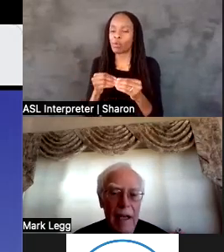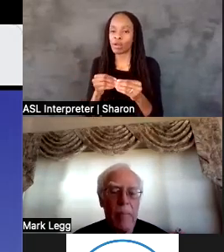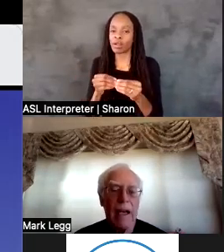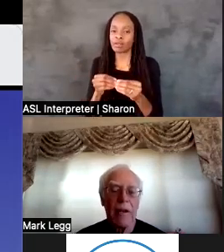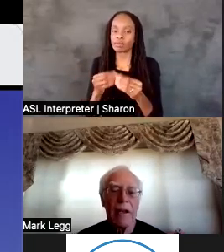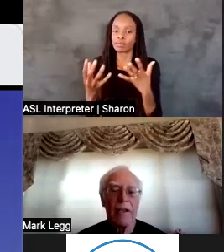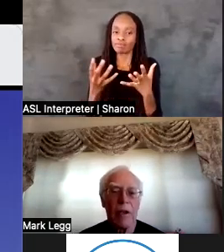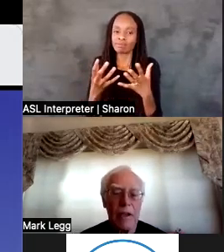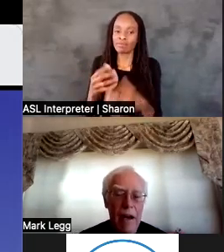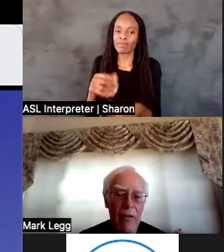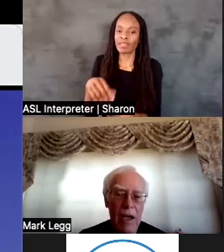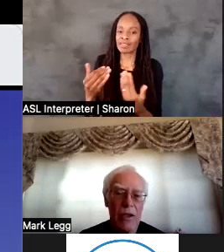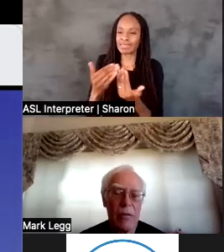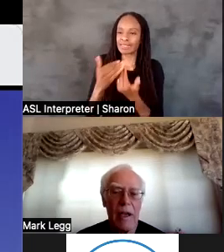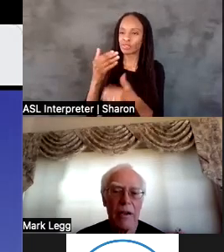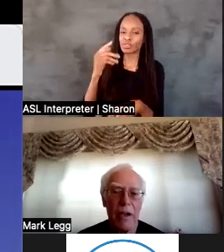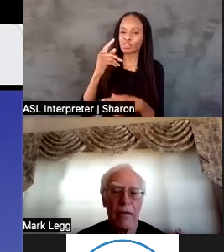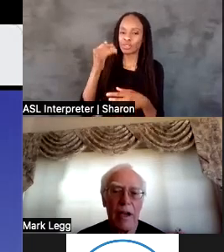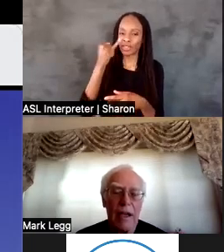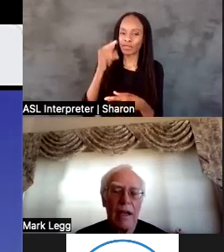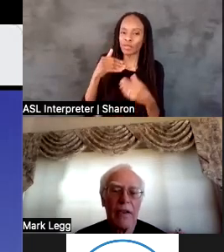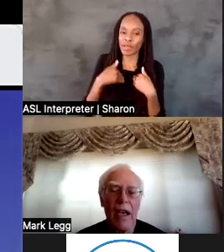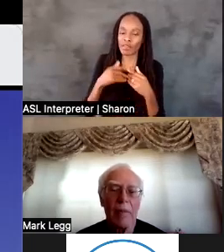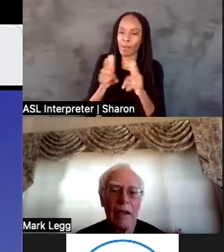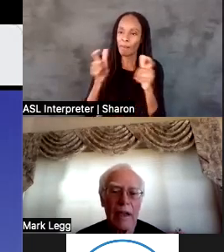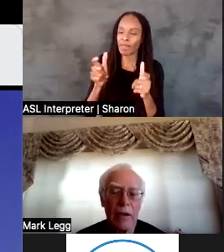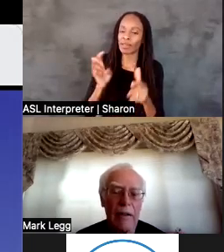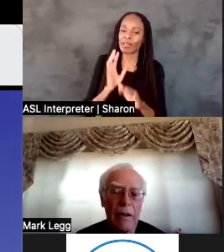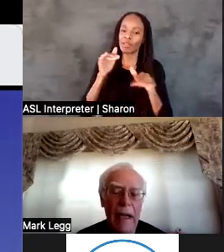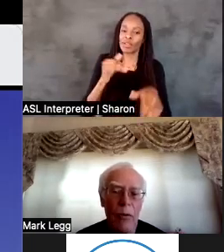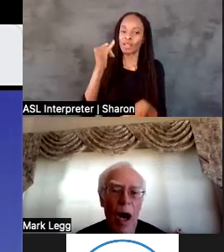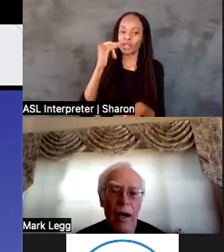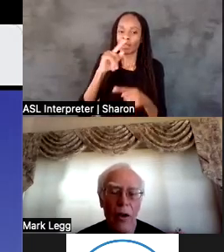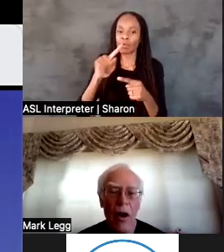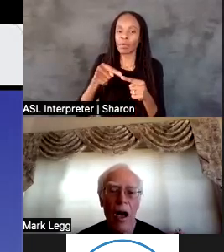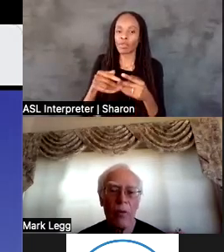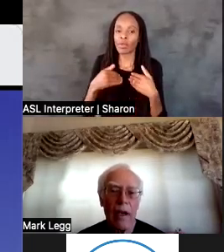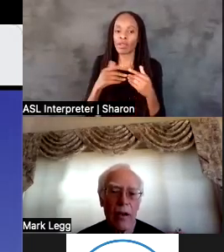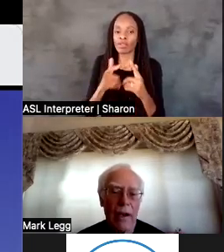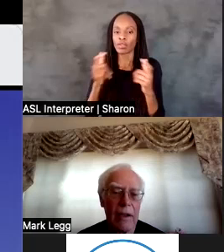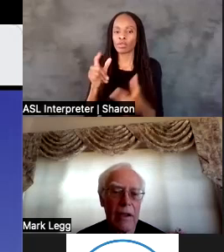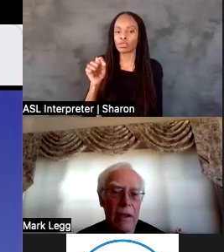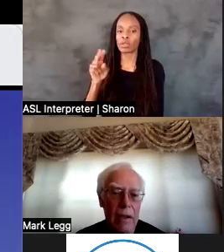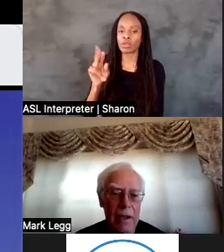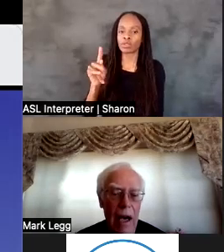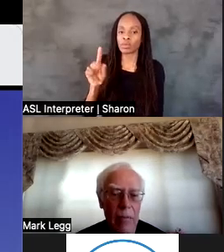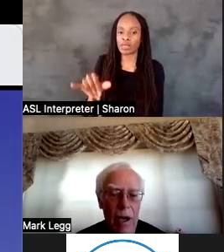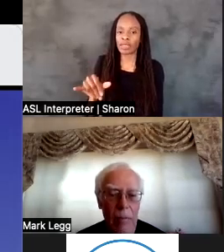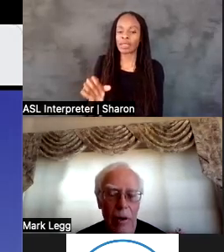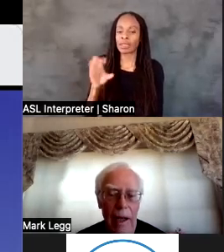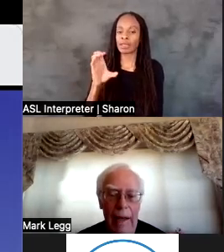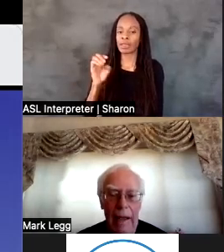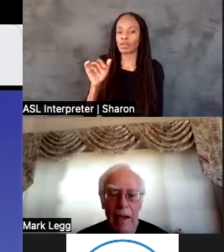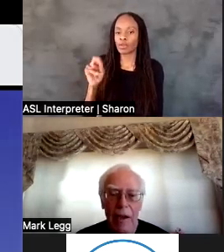these big currents when you have a major turbidity current of sediment, laden water going all the way across into the outer